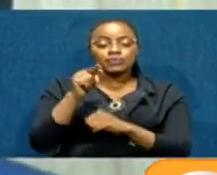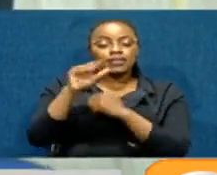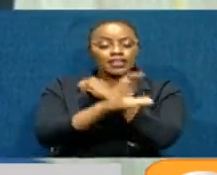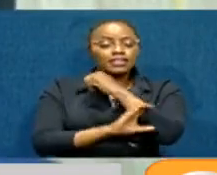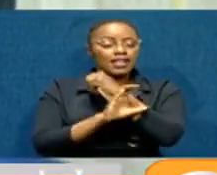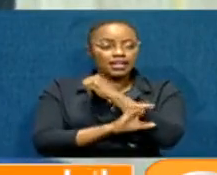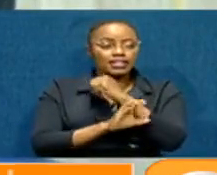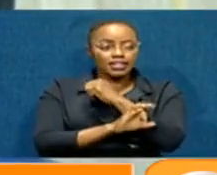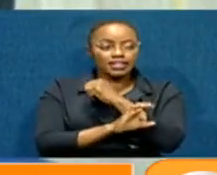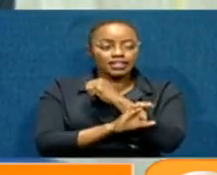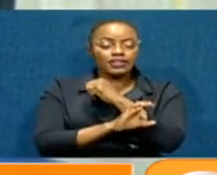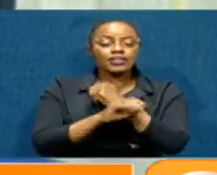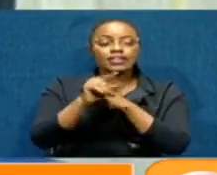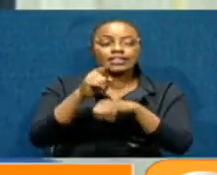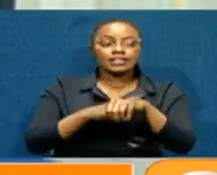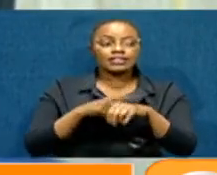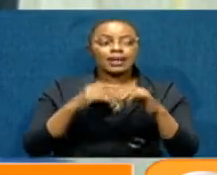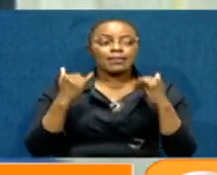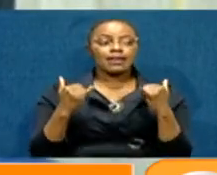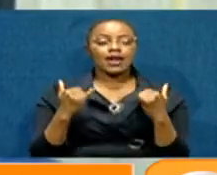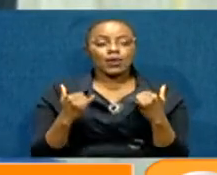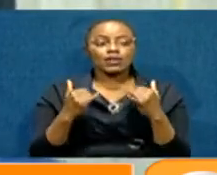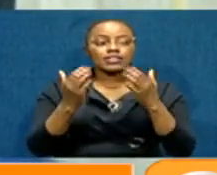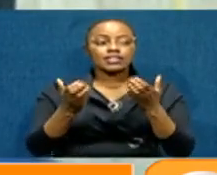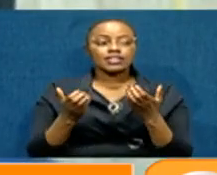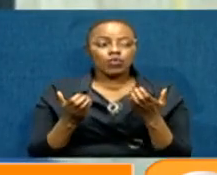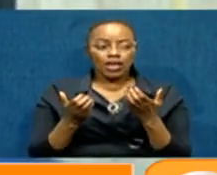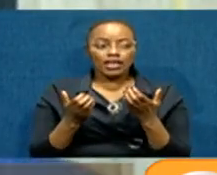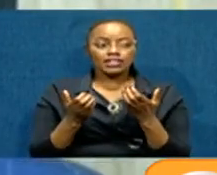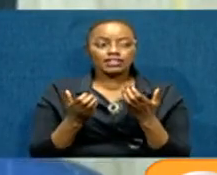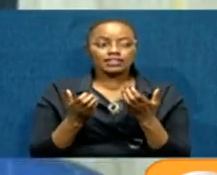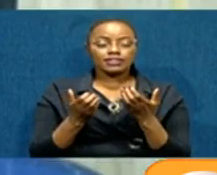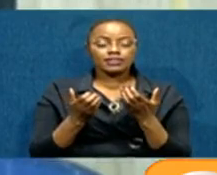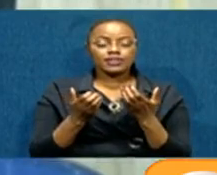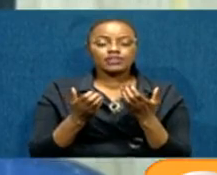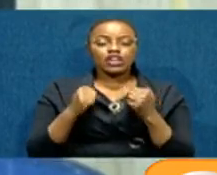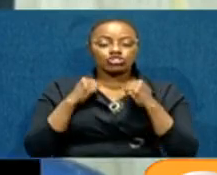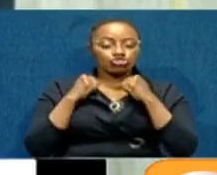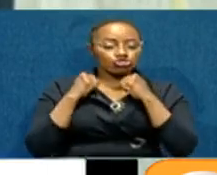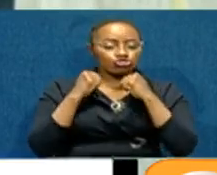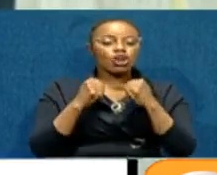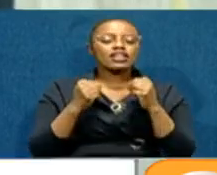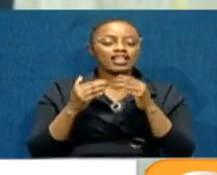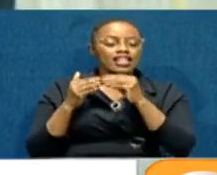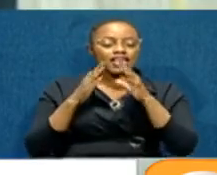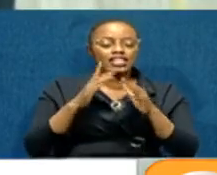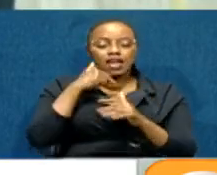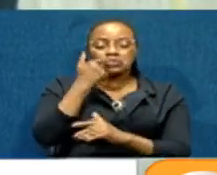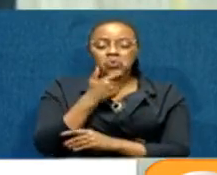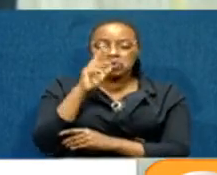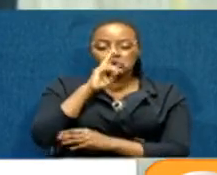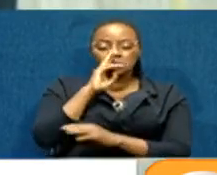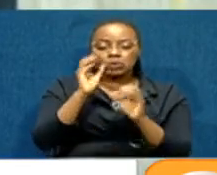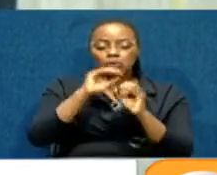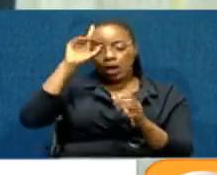country, at this juncture, requires strong, no-nonsense leaders.